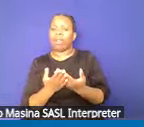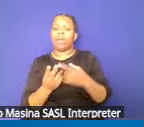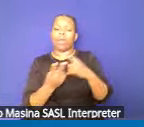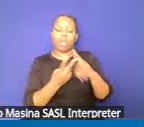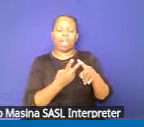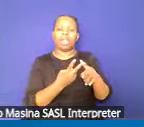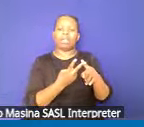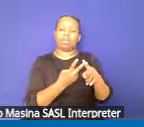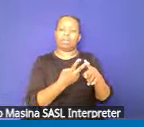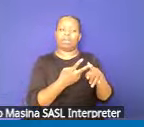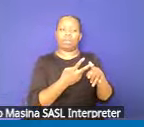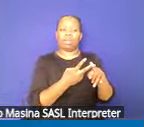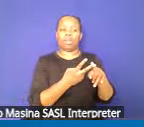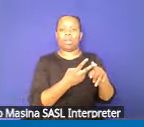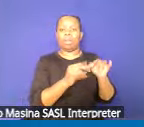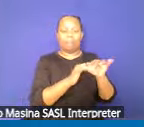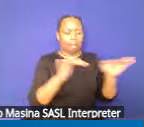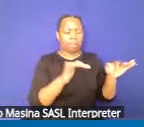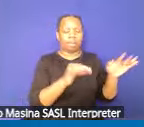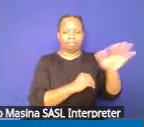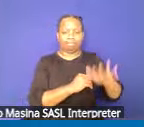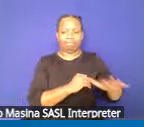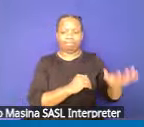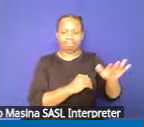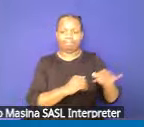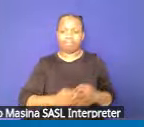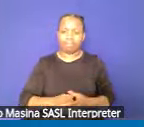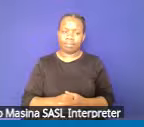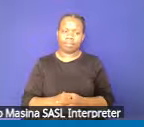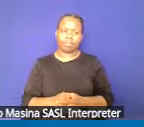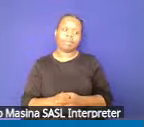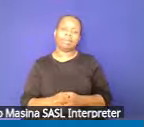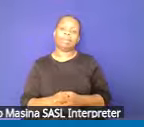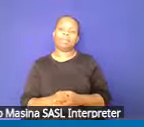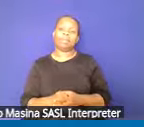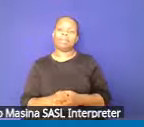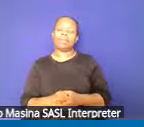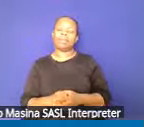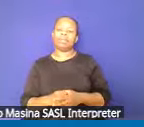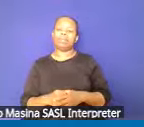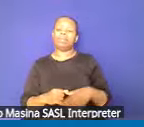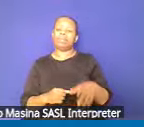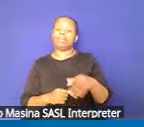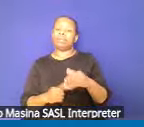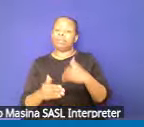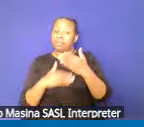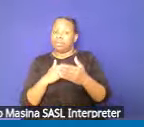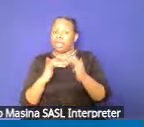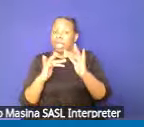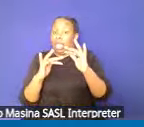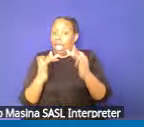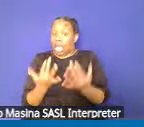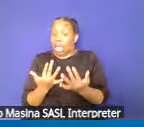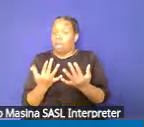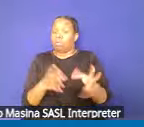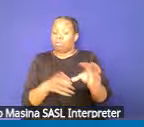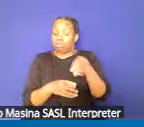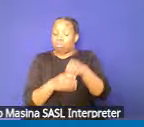website. Okay. And then the next question will be, how do we include